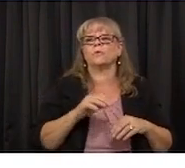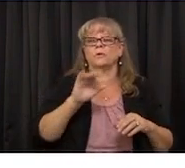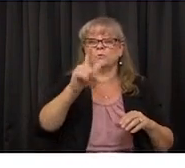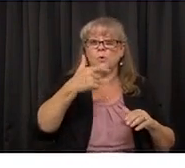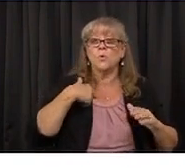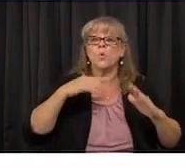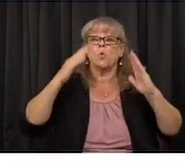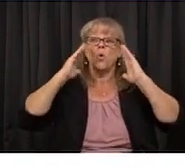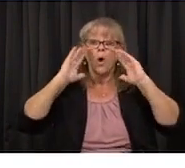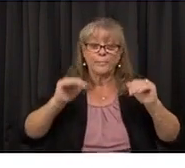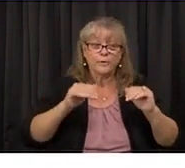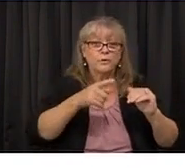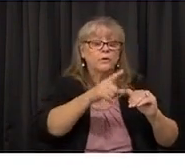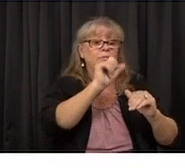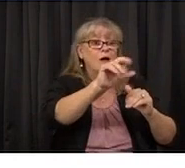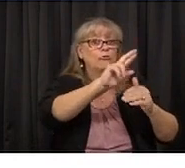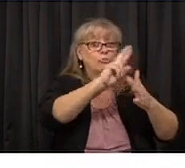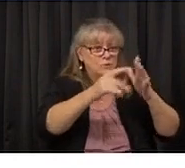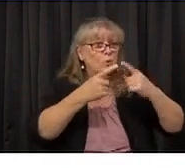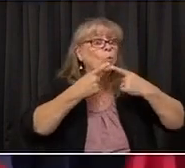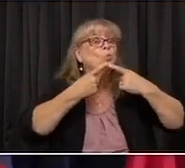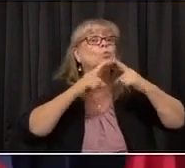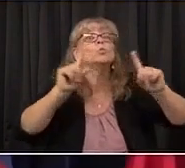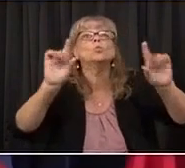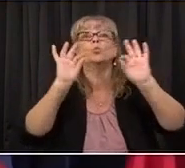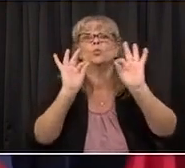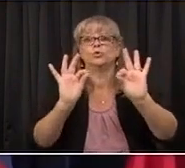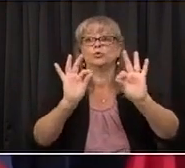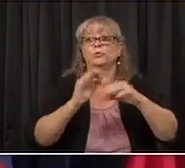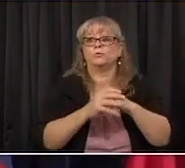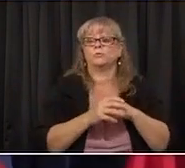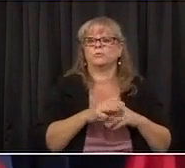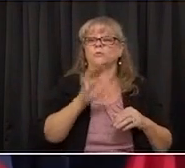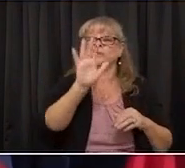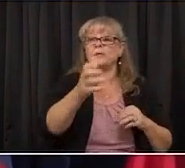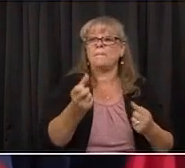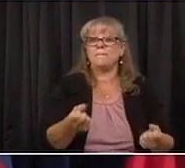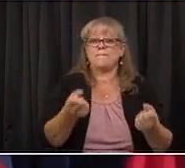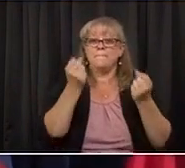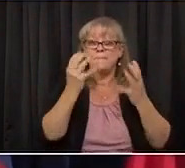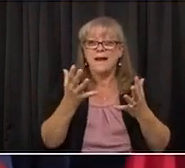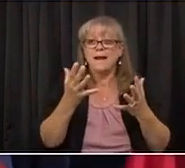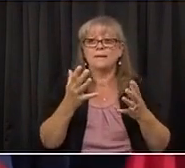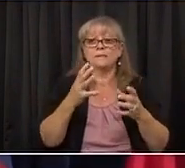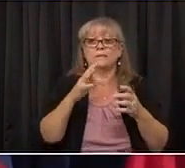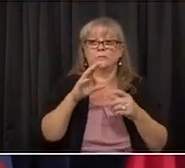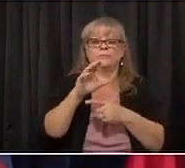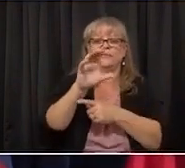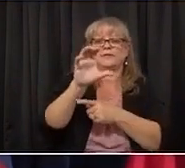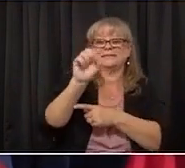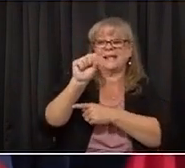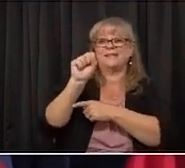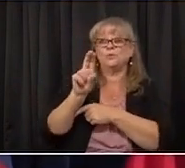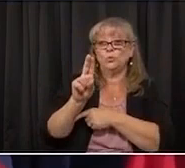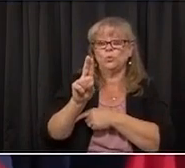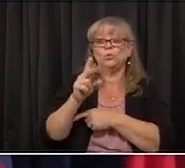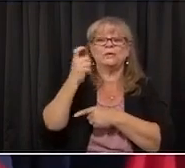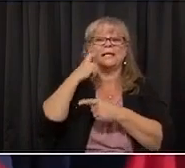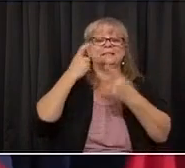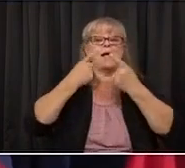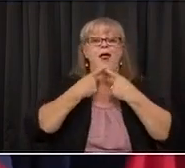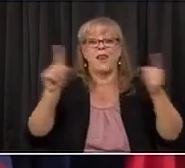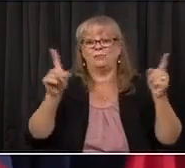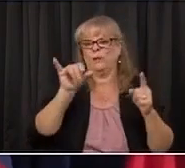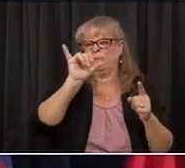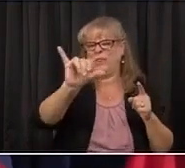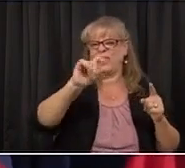work. But we have a lot of irons in the fire. That's one that's public because University of Colorado announced it. But we want to be on the forefront of introducing